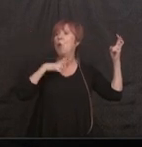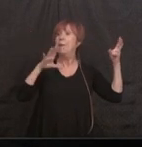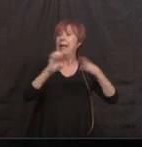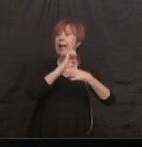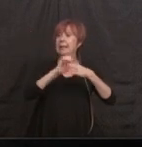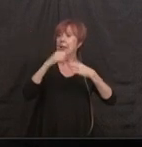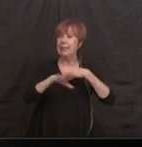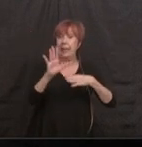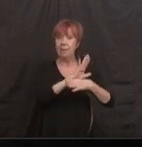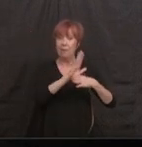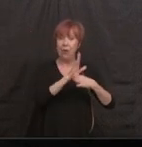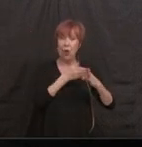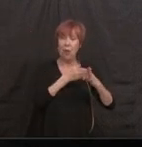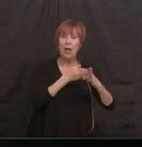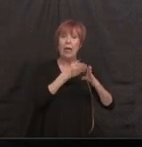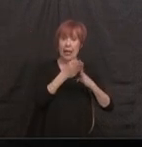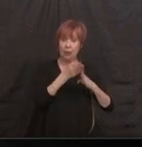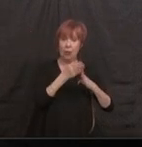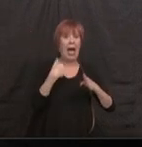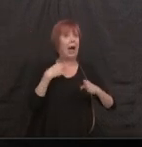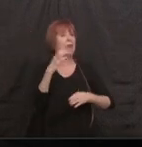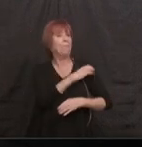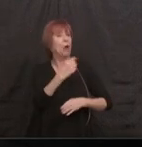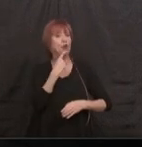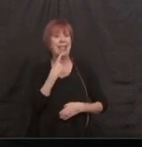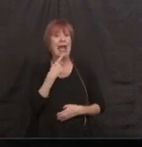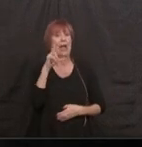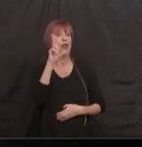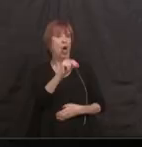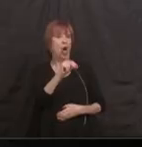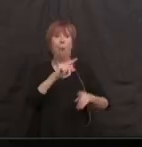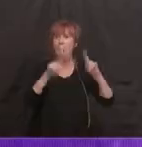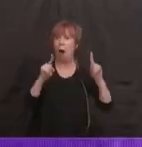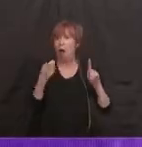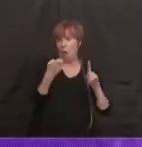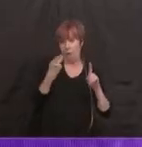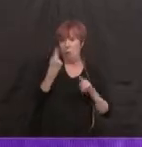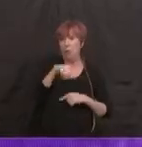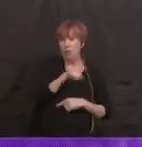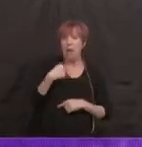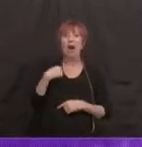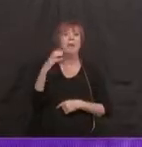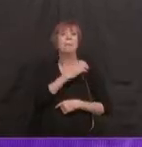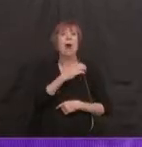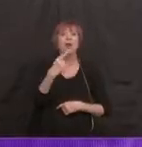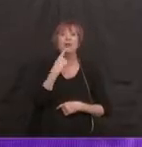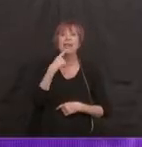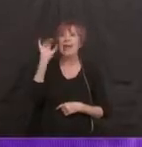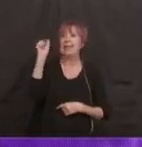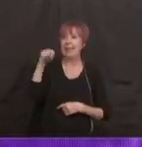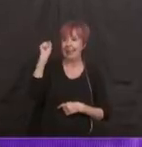in the film industry have the power to say no, but few of them have the power to say